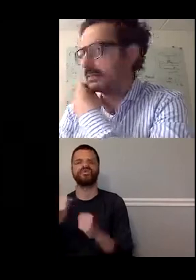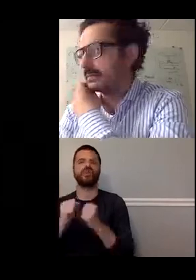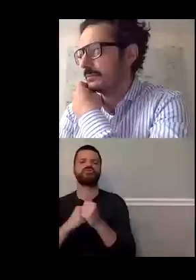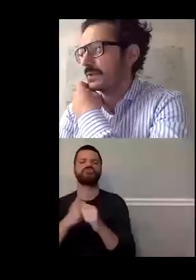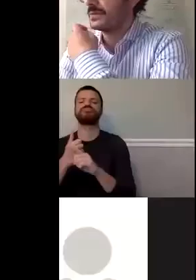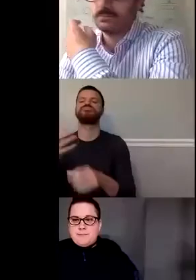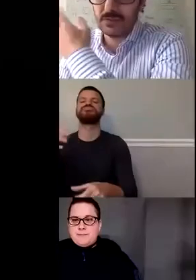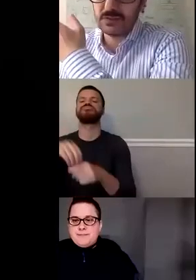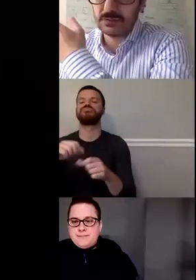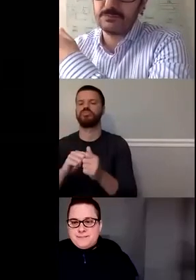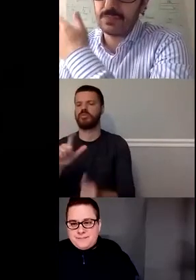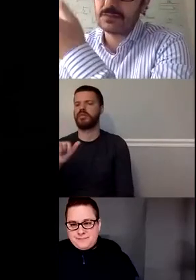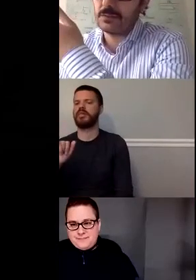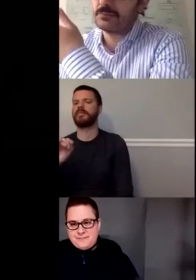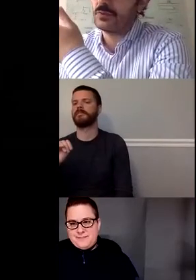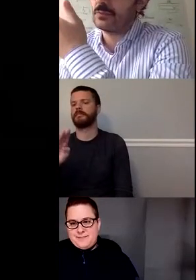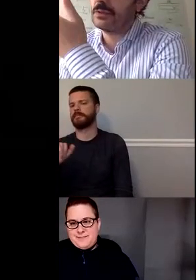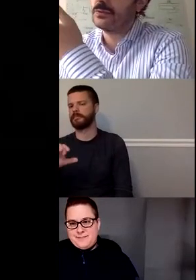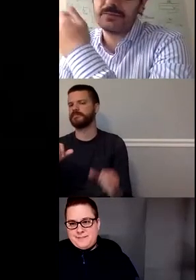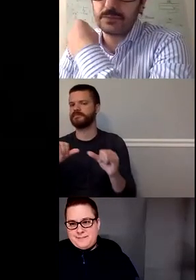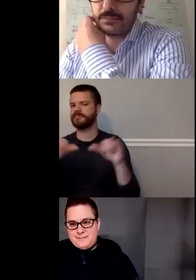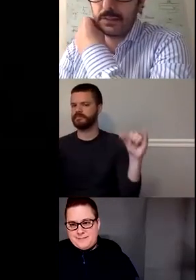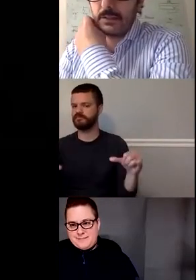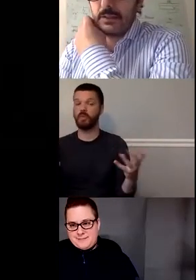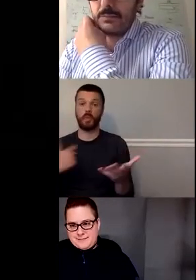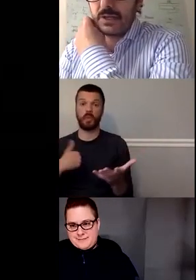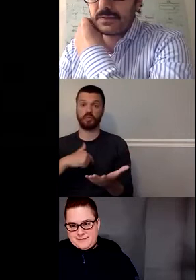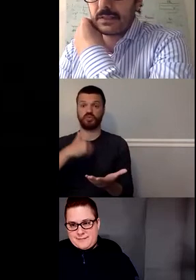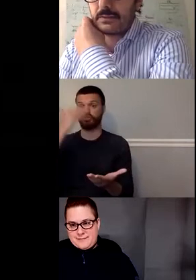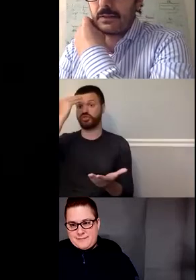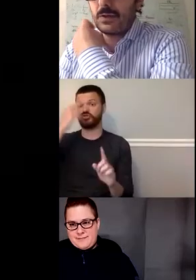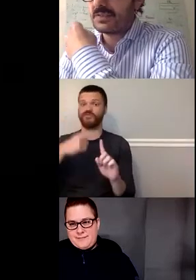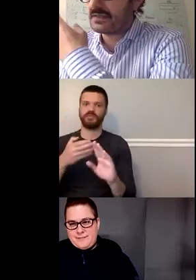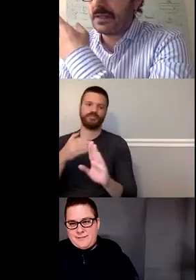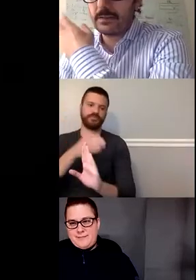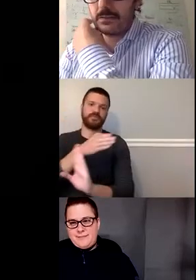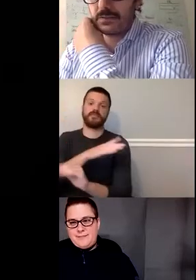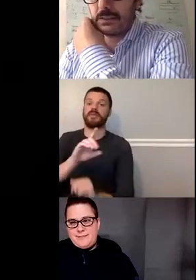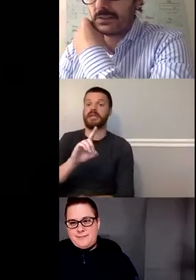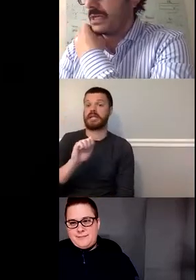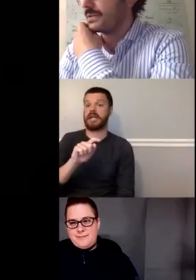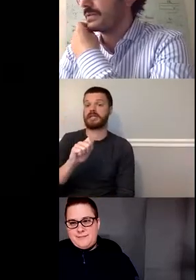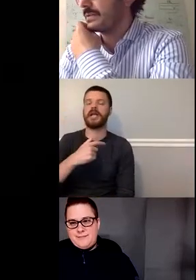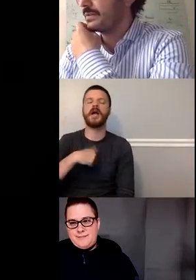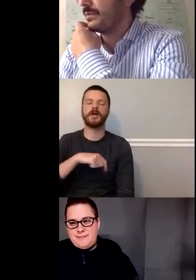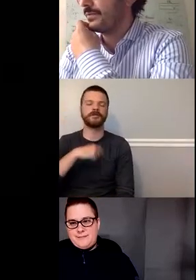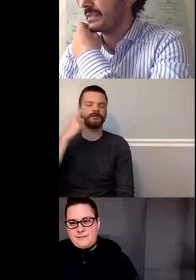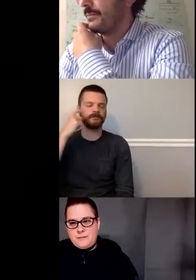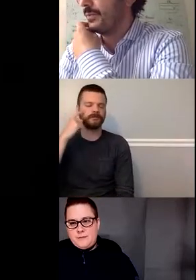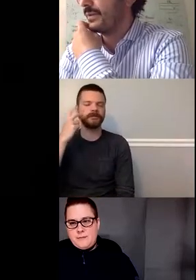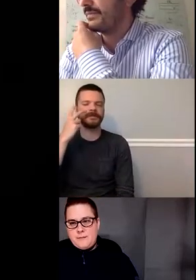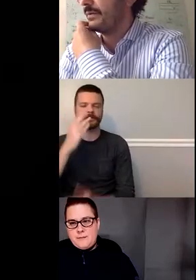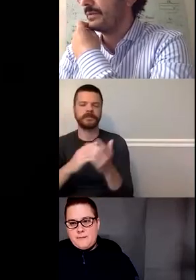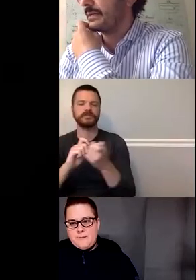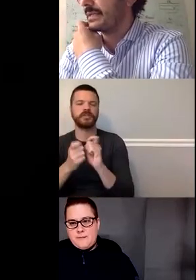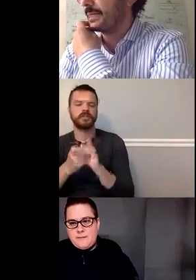limbic system, because this is based on what we knew from previous data where we suspected to see the changes. And so, for